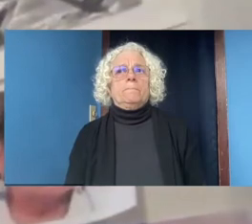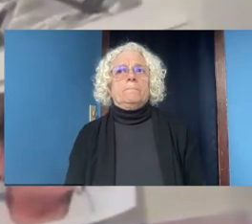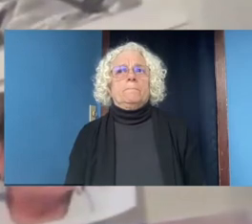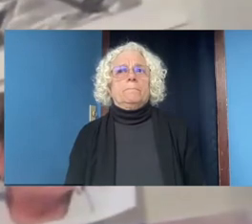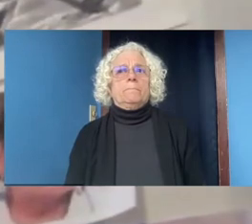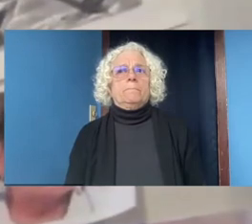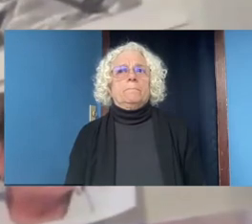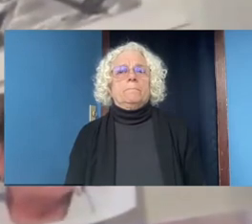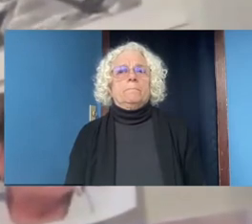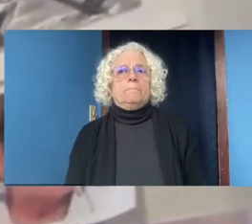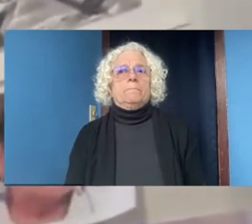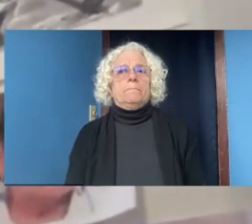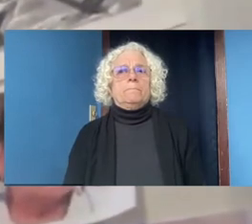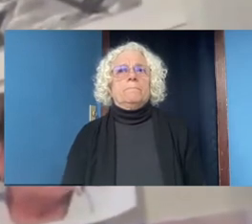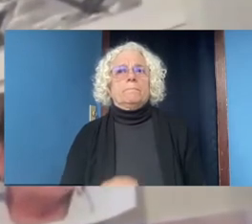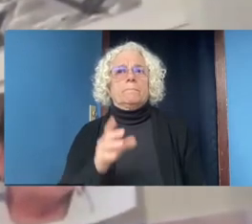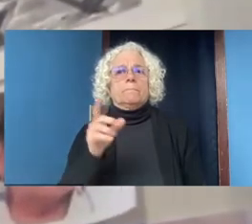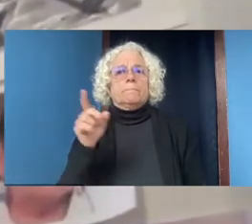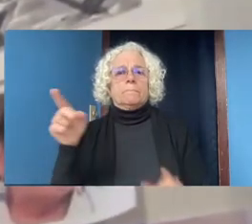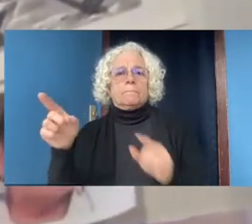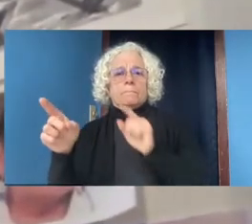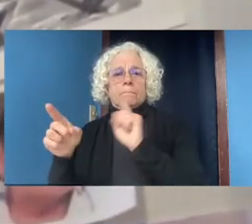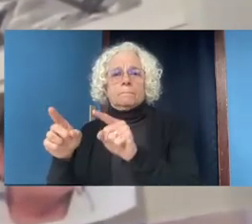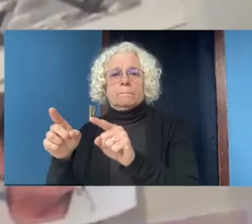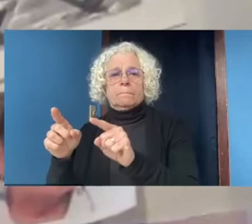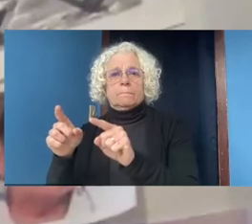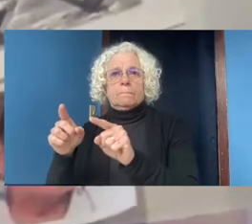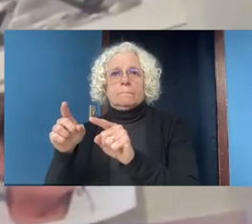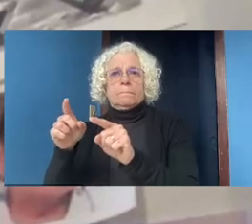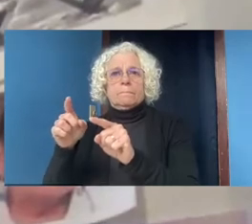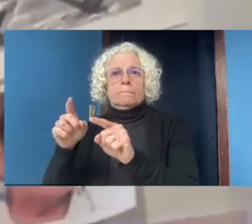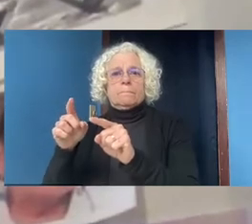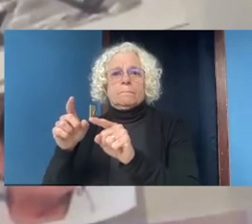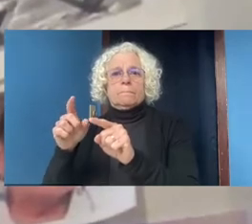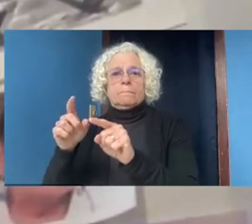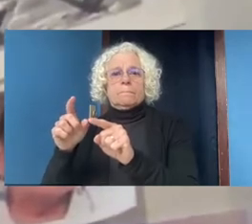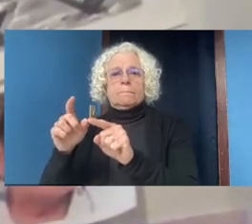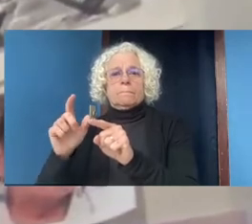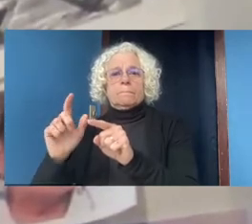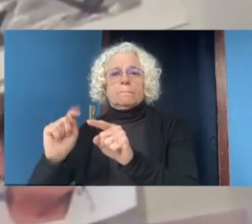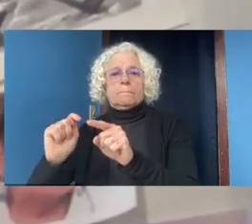T.C. Cannon, Diane Young, he was a vet in a car crash.